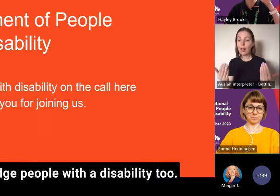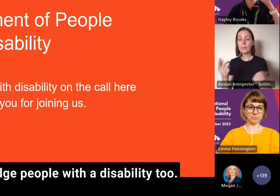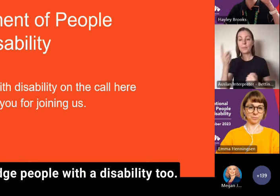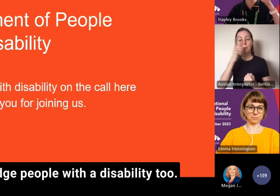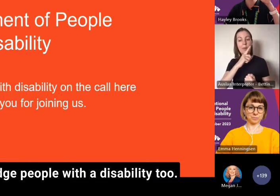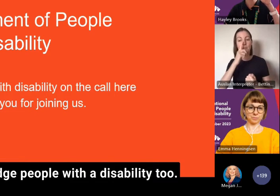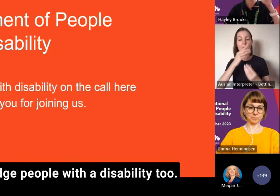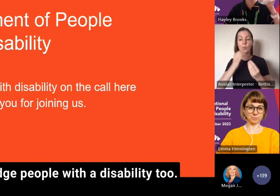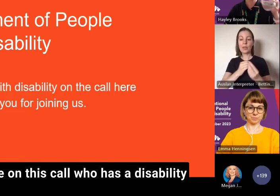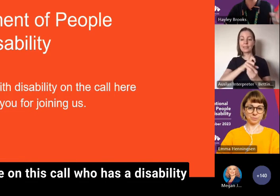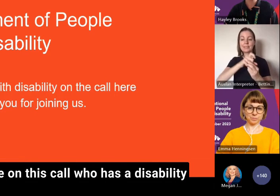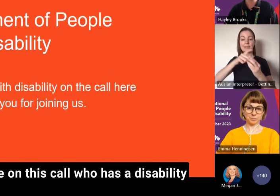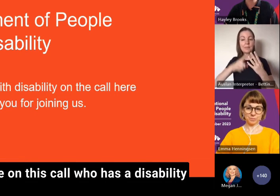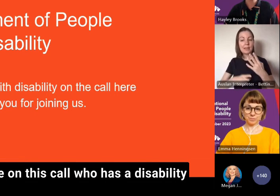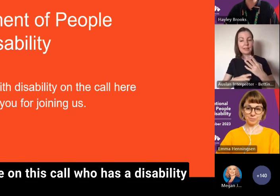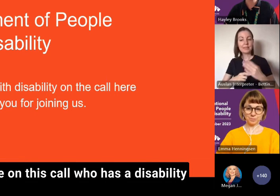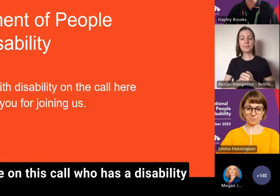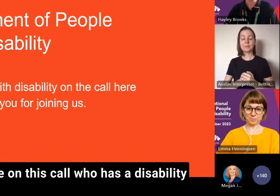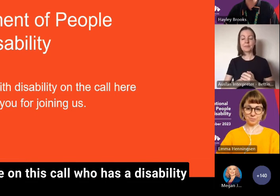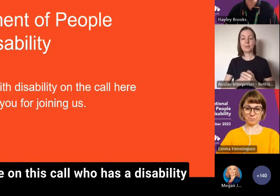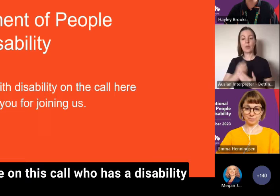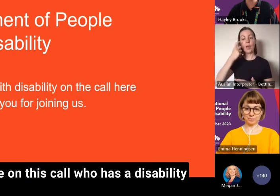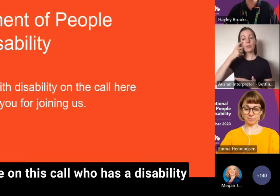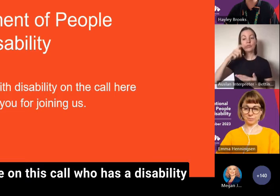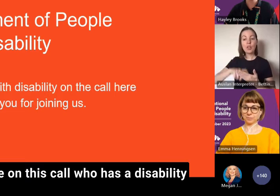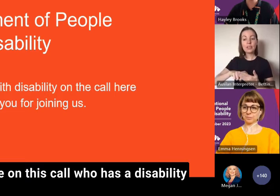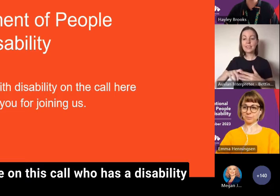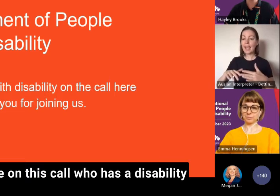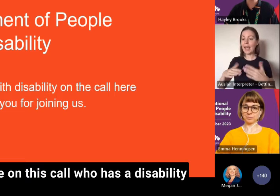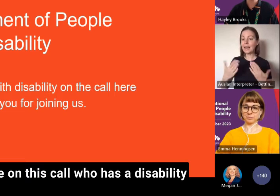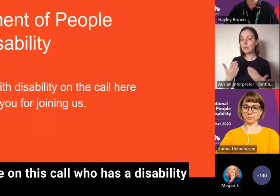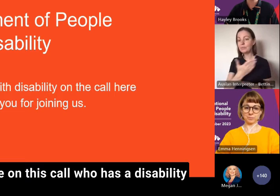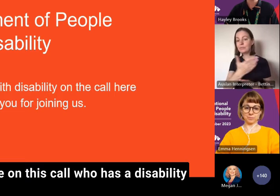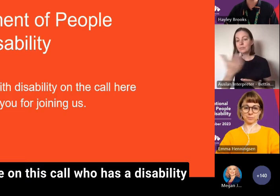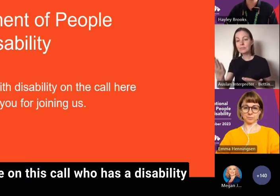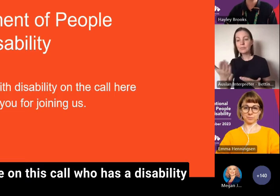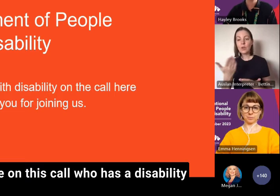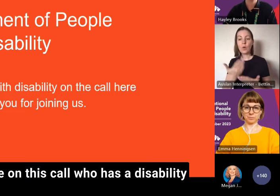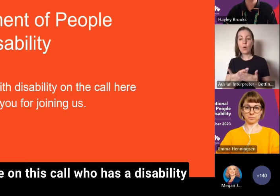disability too. We acknowledge anyone on this call